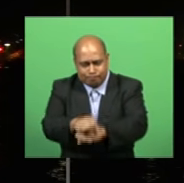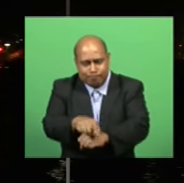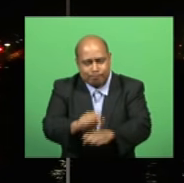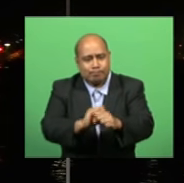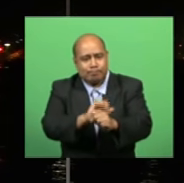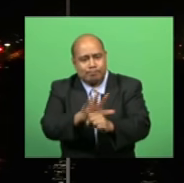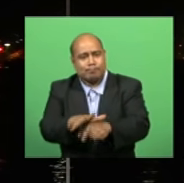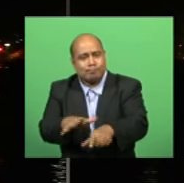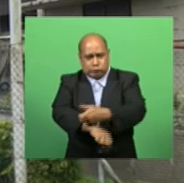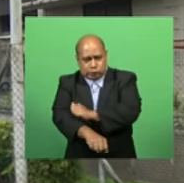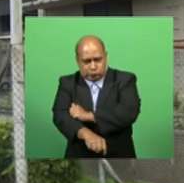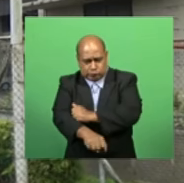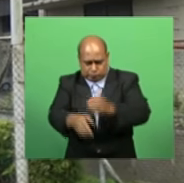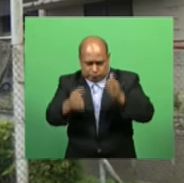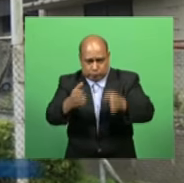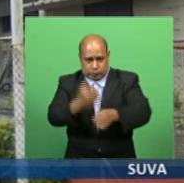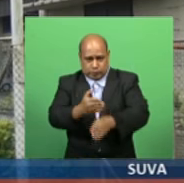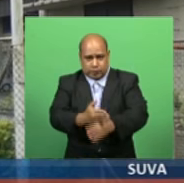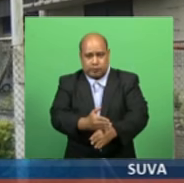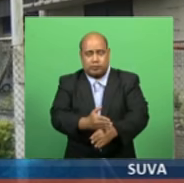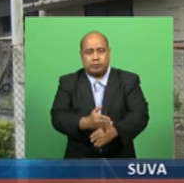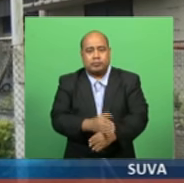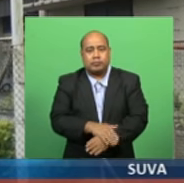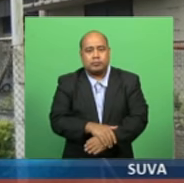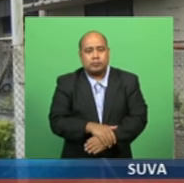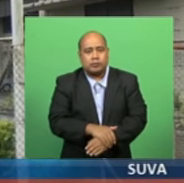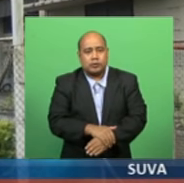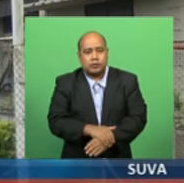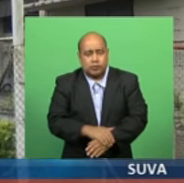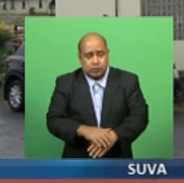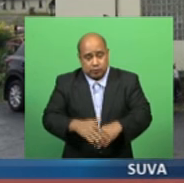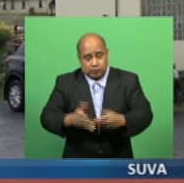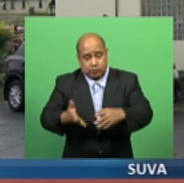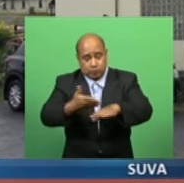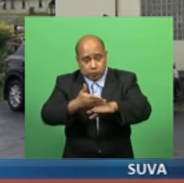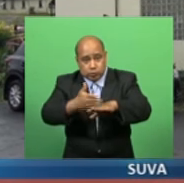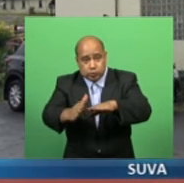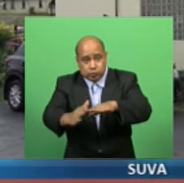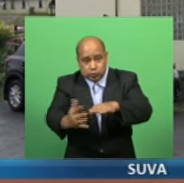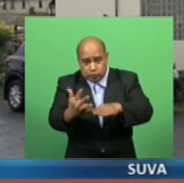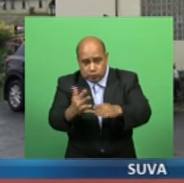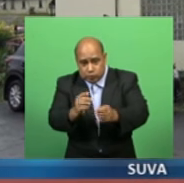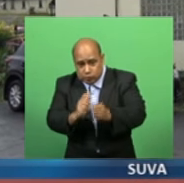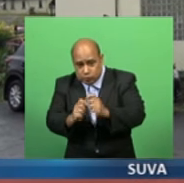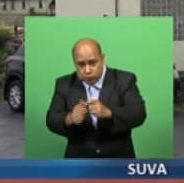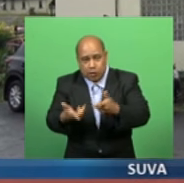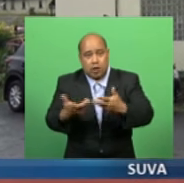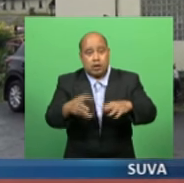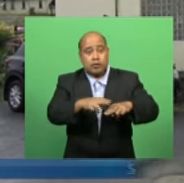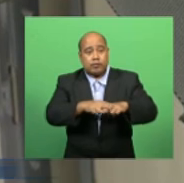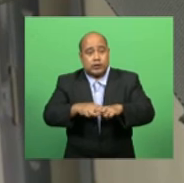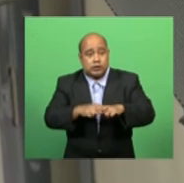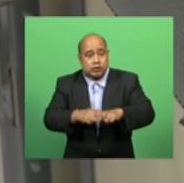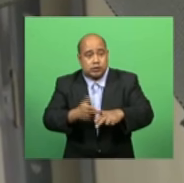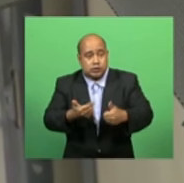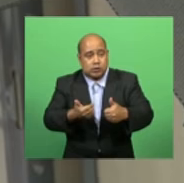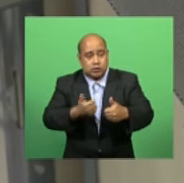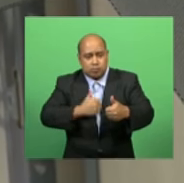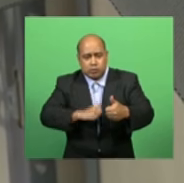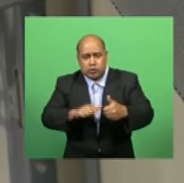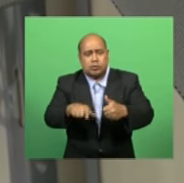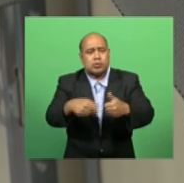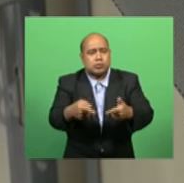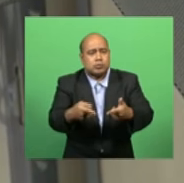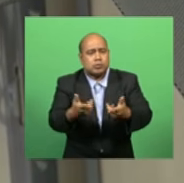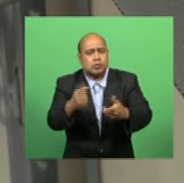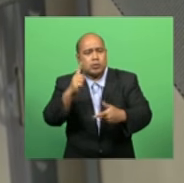reports. The new test kit will allow Fiji to up the ante in COVID-19 testing with the 360 Gene